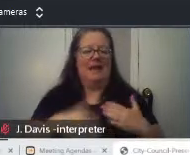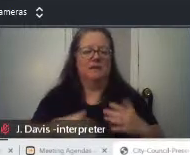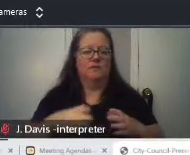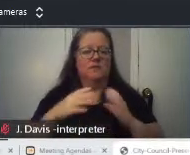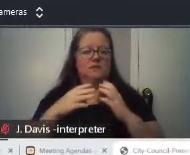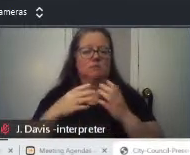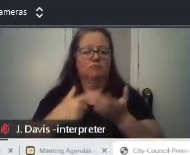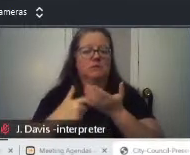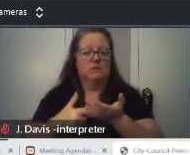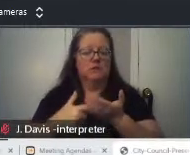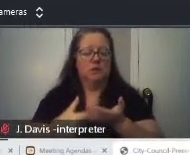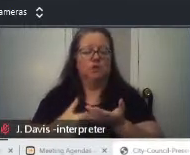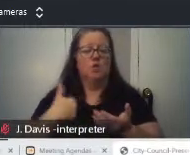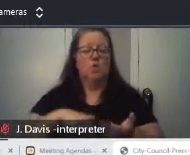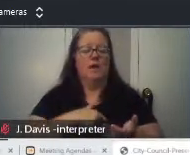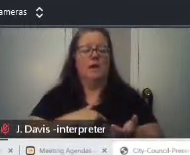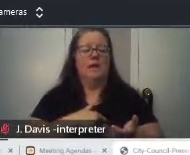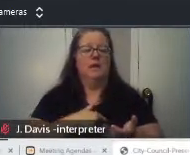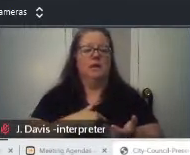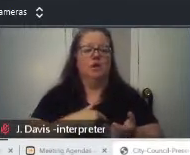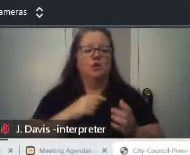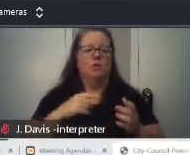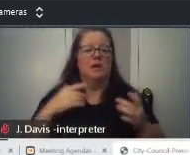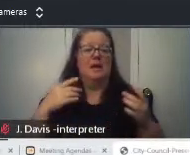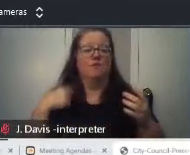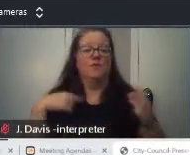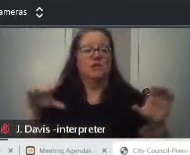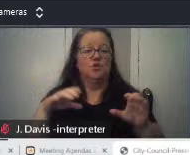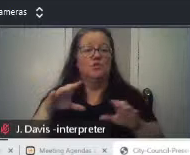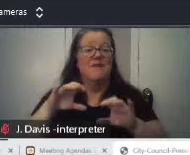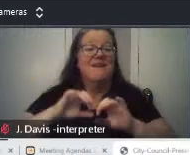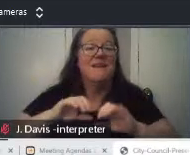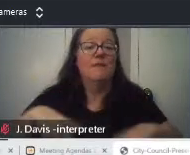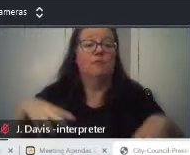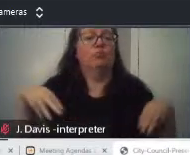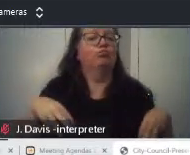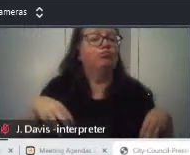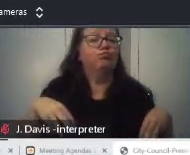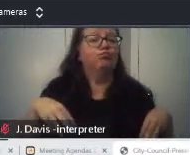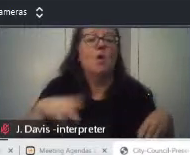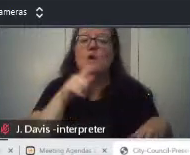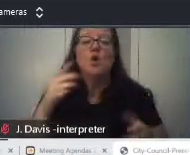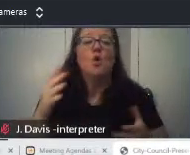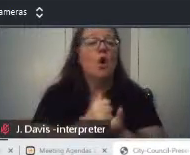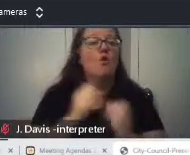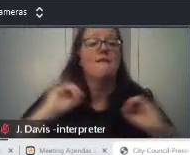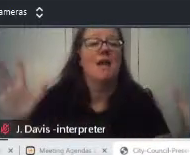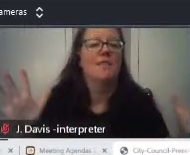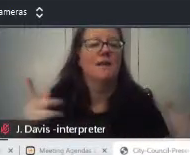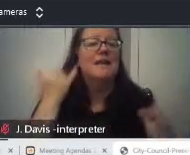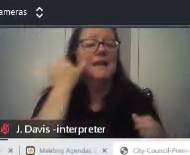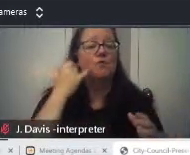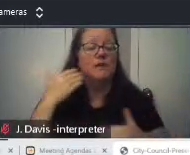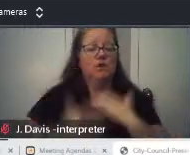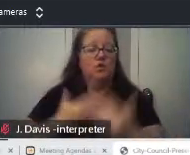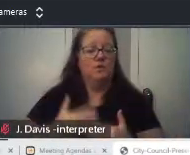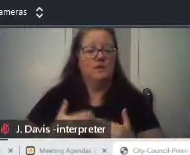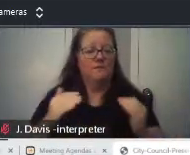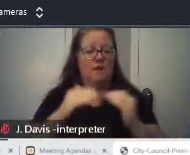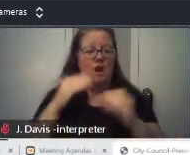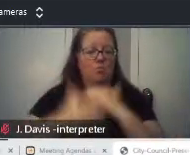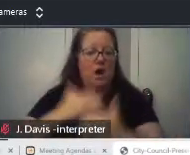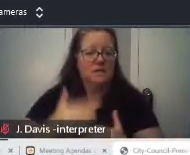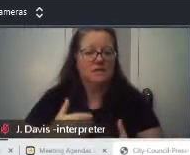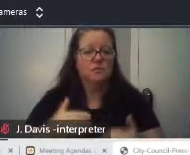conversation that we do nothing, we get 100% of nothing. We move forward after a fair process, done twice. We got a